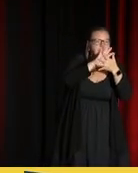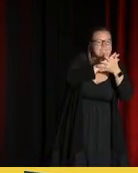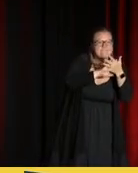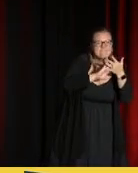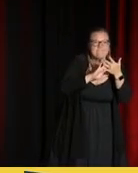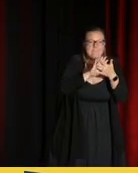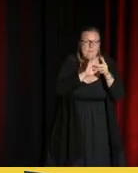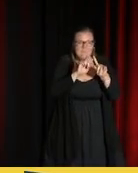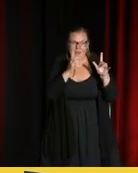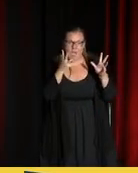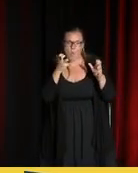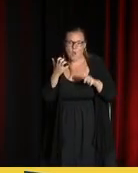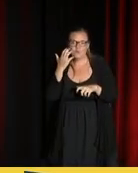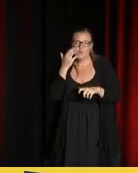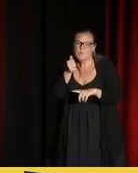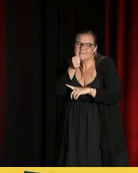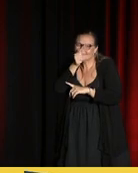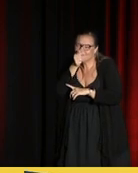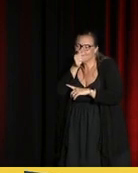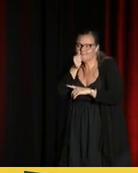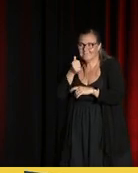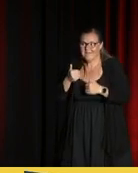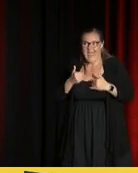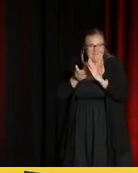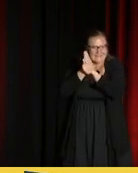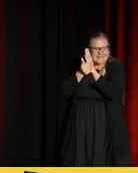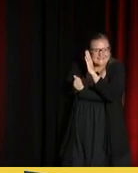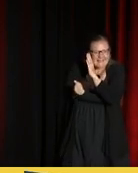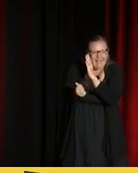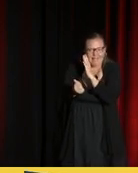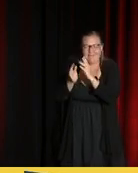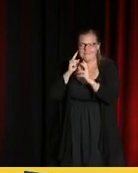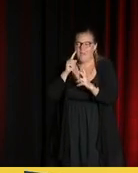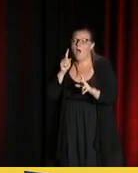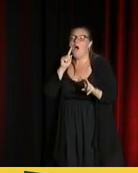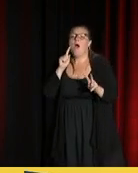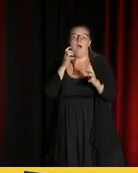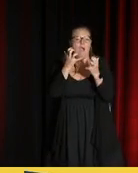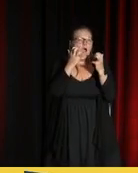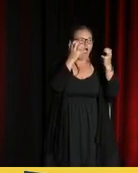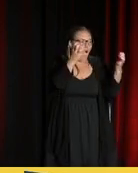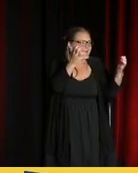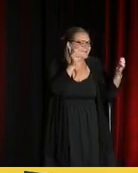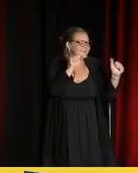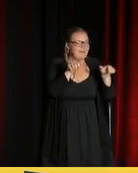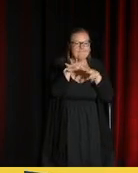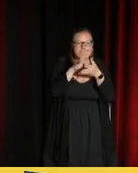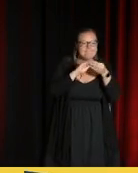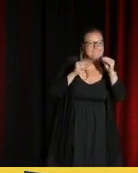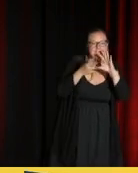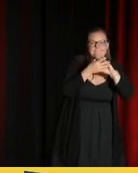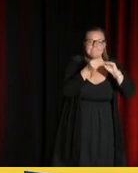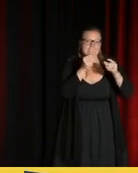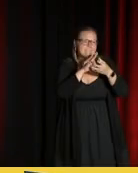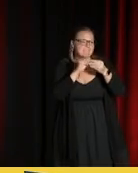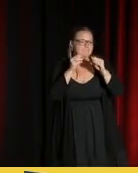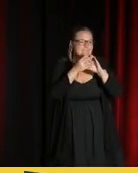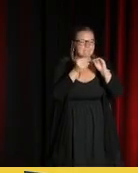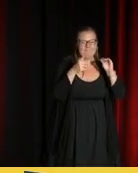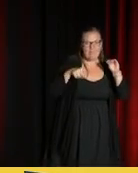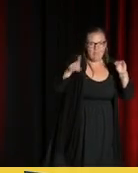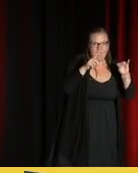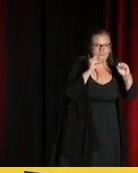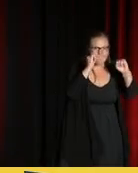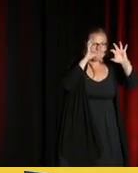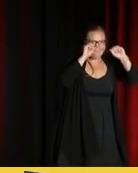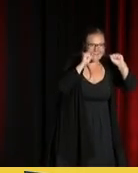secret, having a special talent, being able to attract an audience and tell a story and offer something exotic